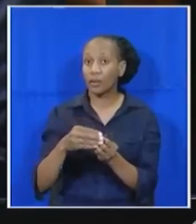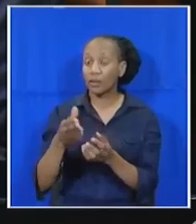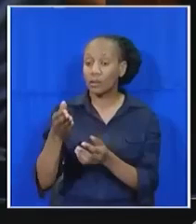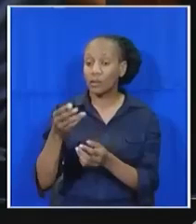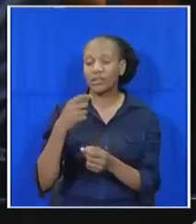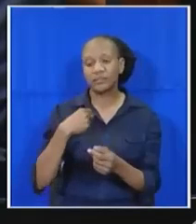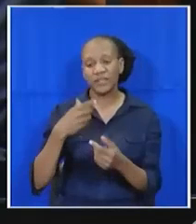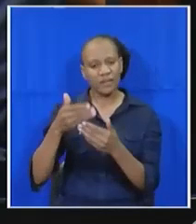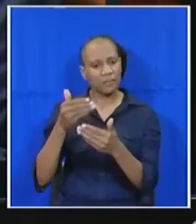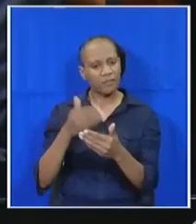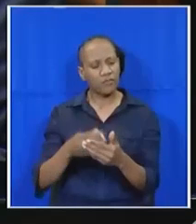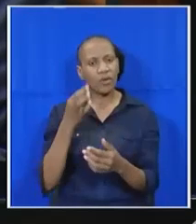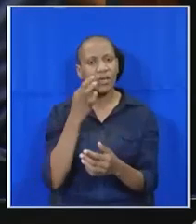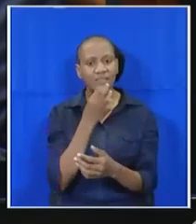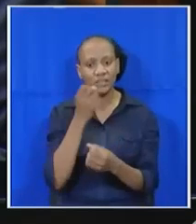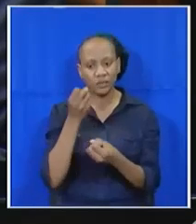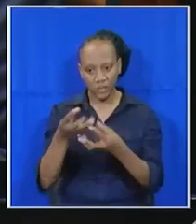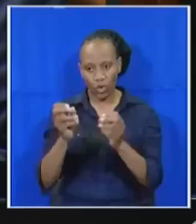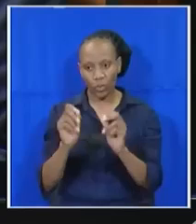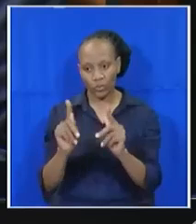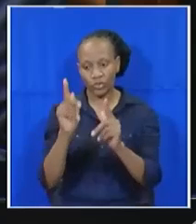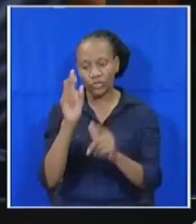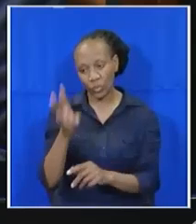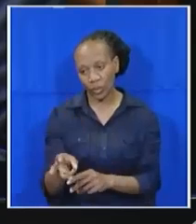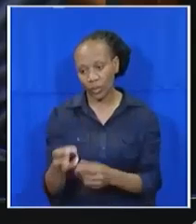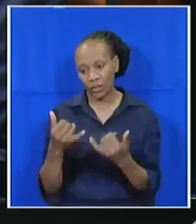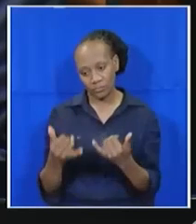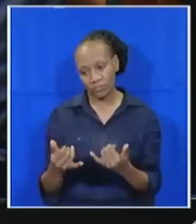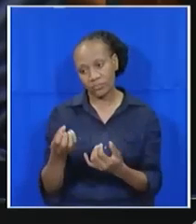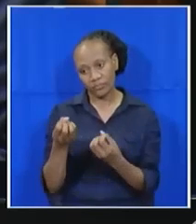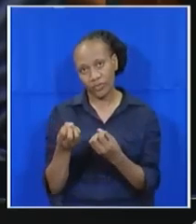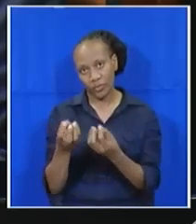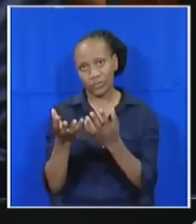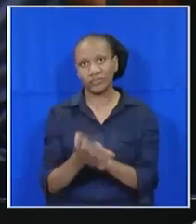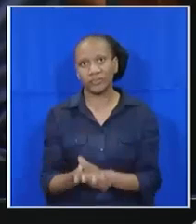you an opportunity to speak.